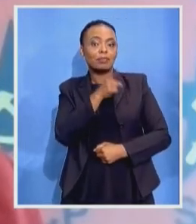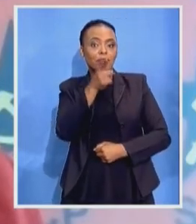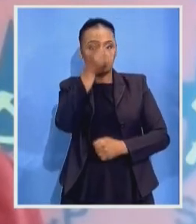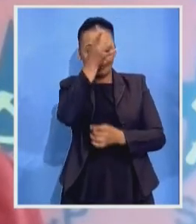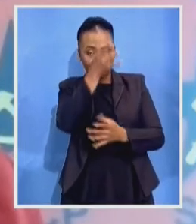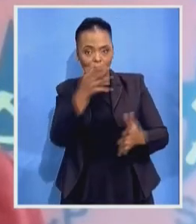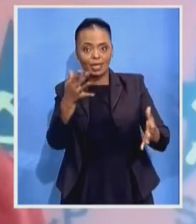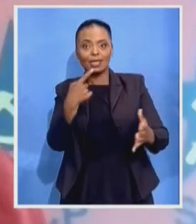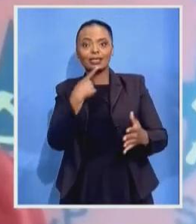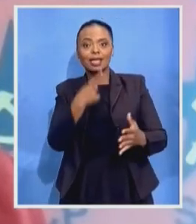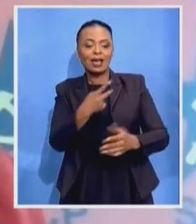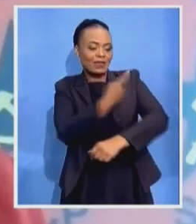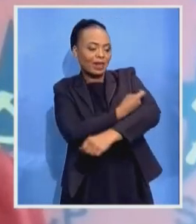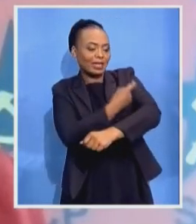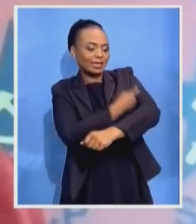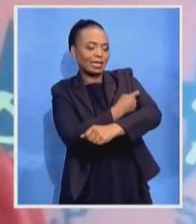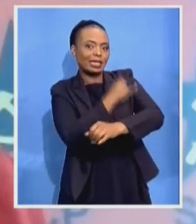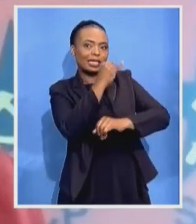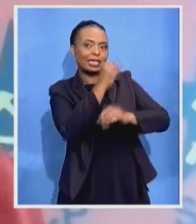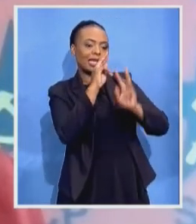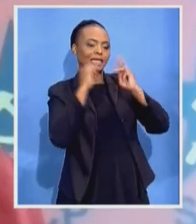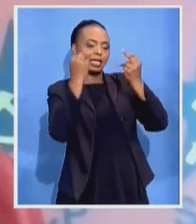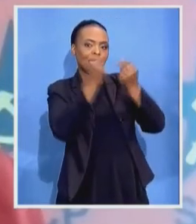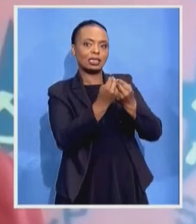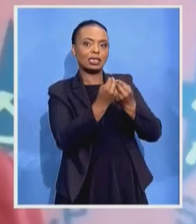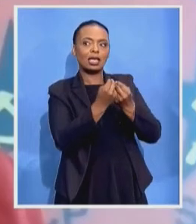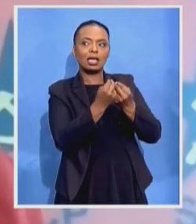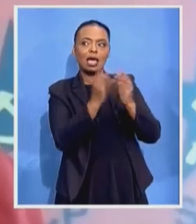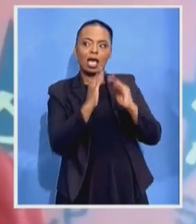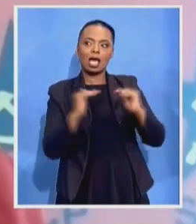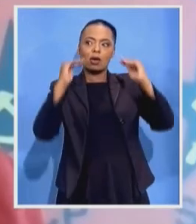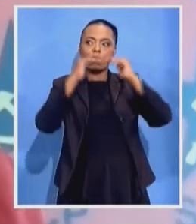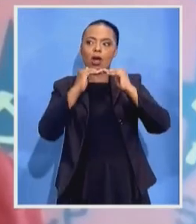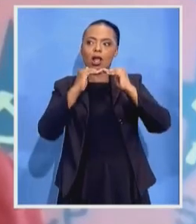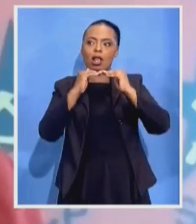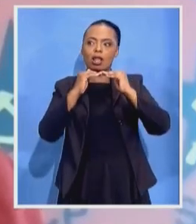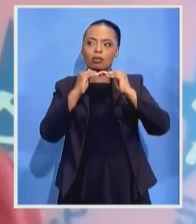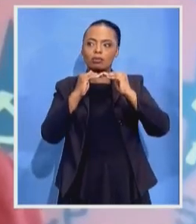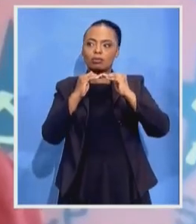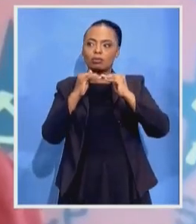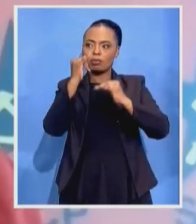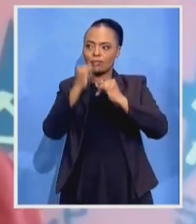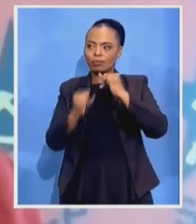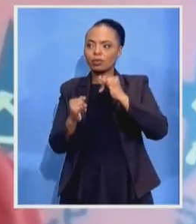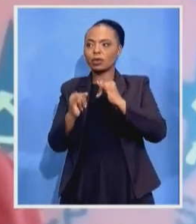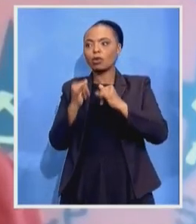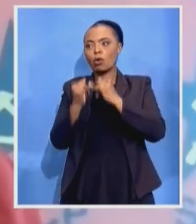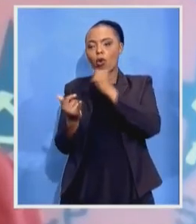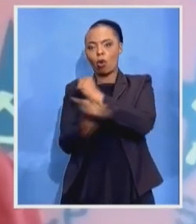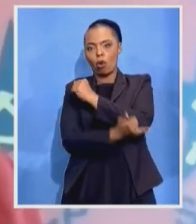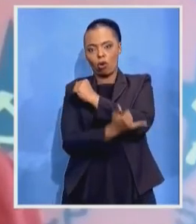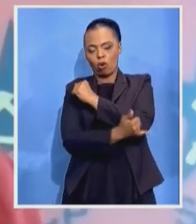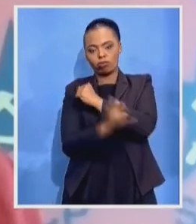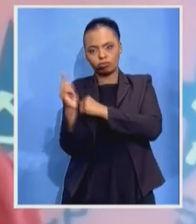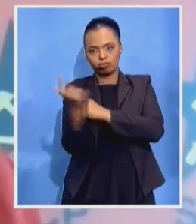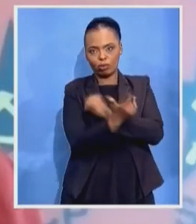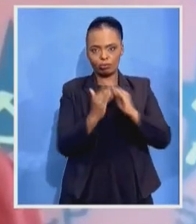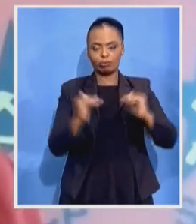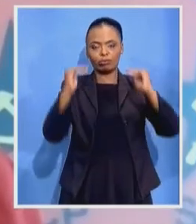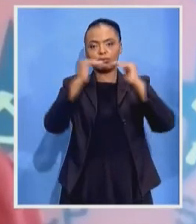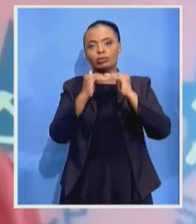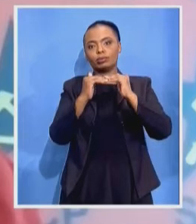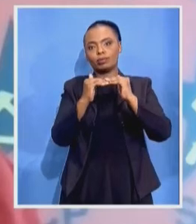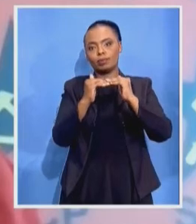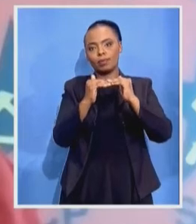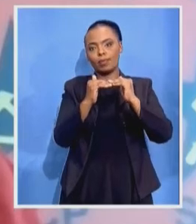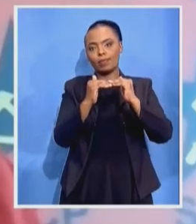underway, is a challenge? So that is the first question. So